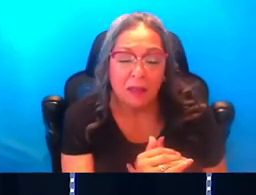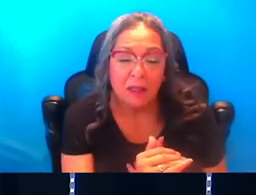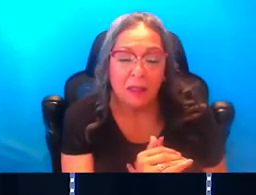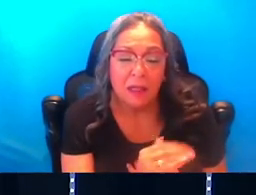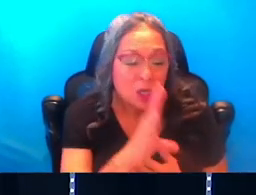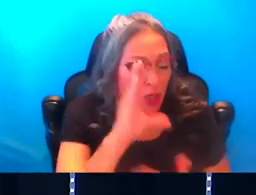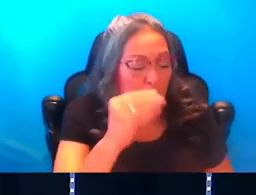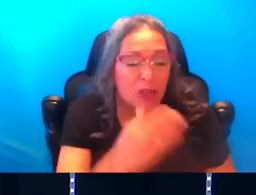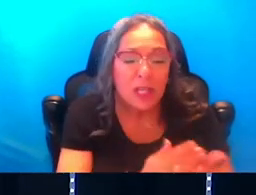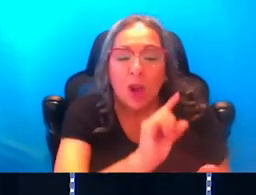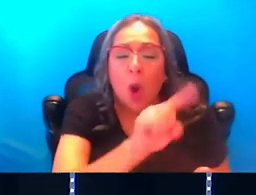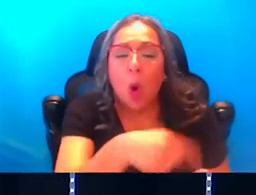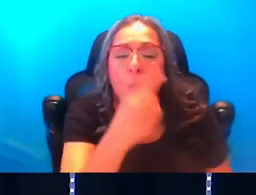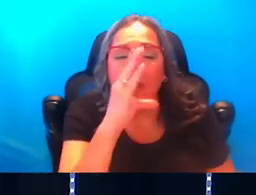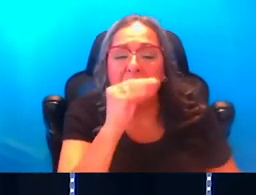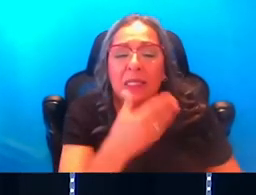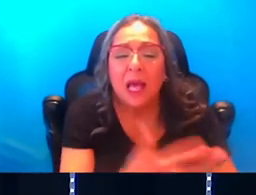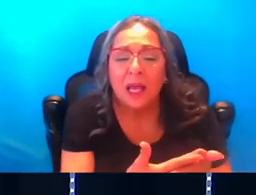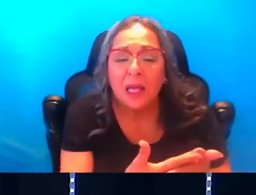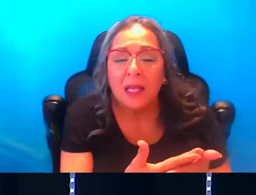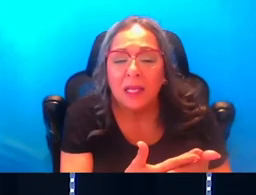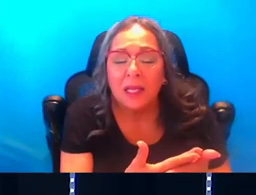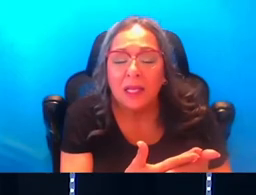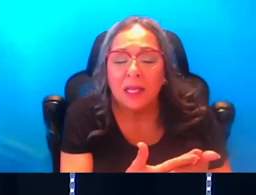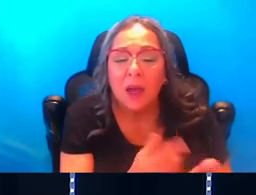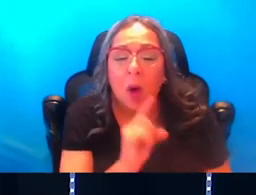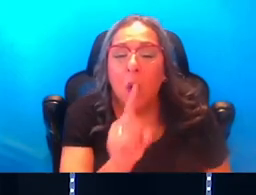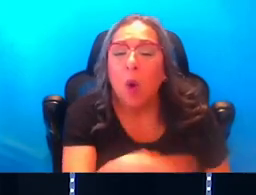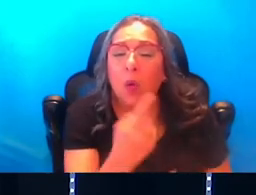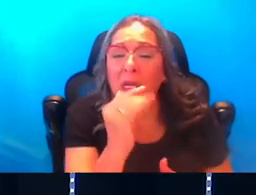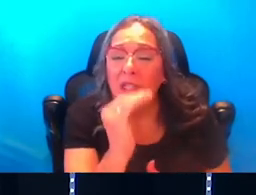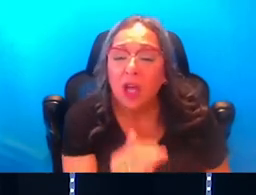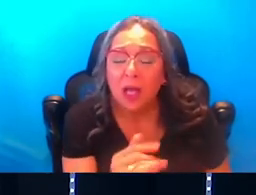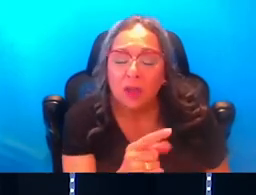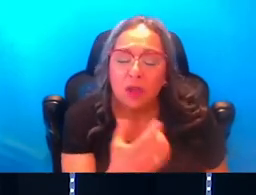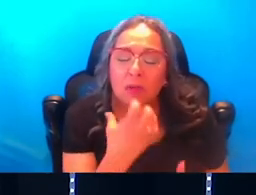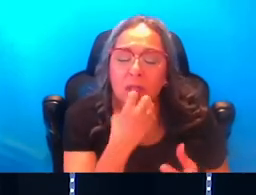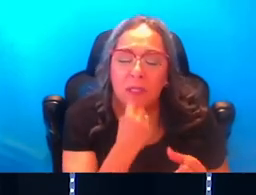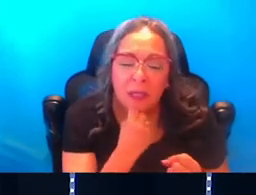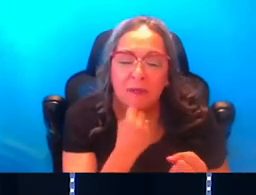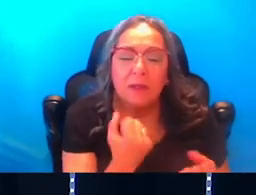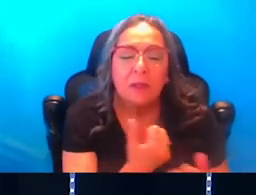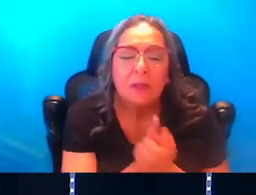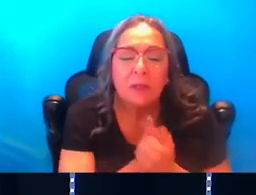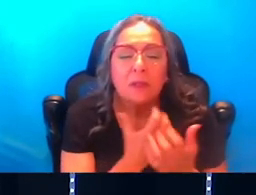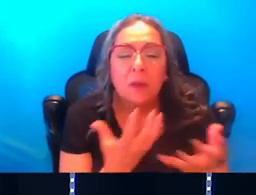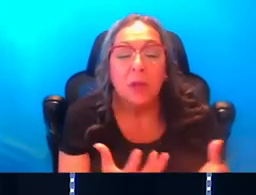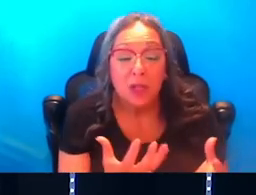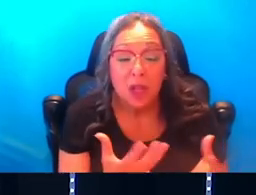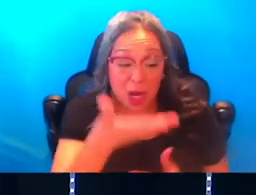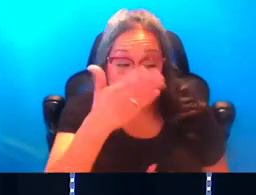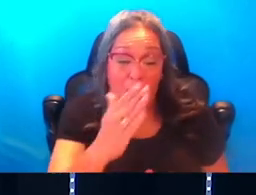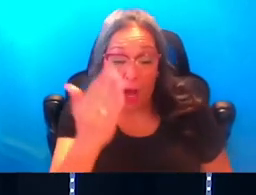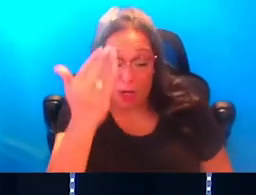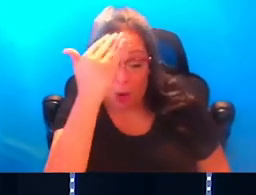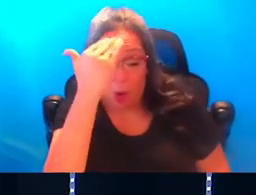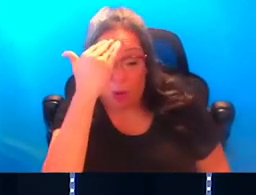son, your only son. Look at God's words. Your son, your only son, who you love so much. See, God knows what he's asking